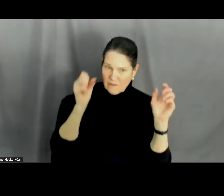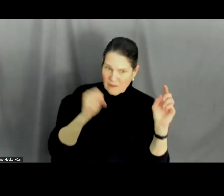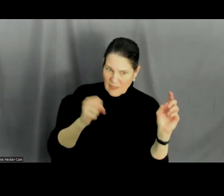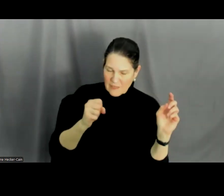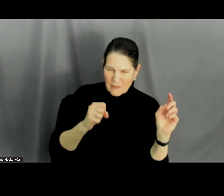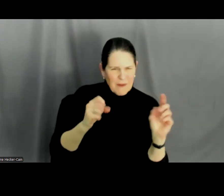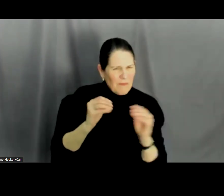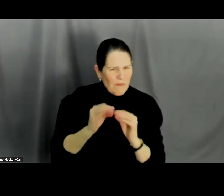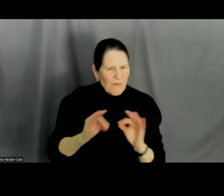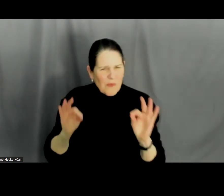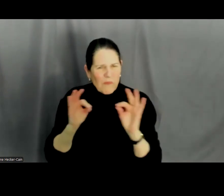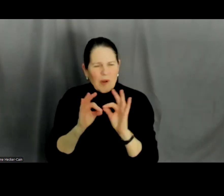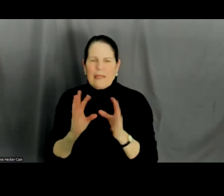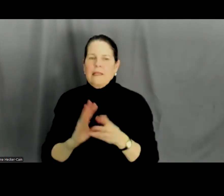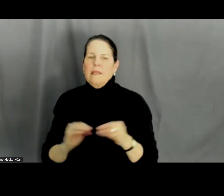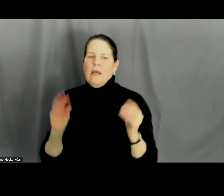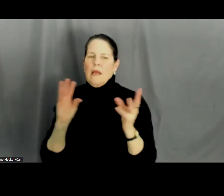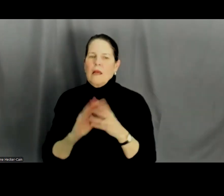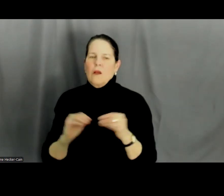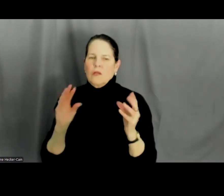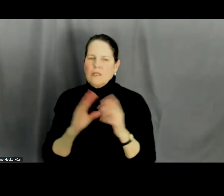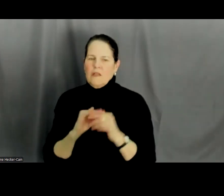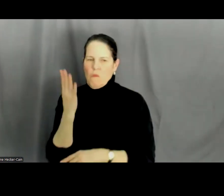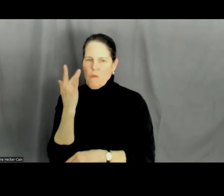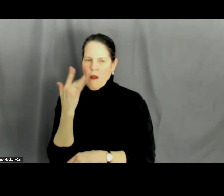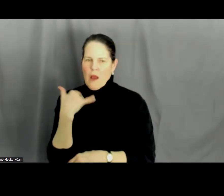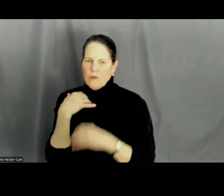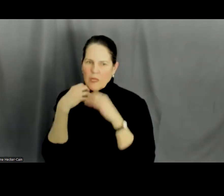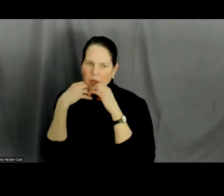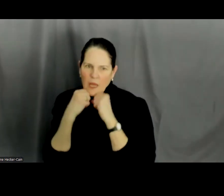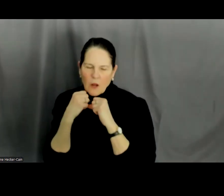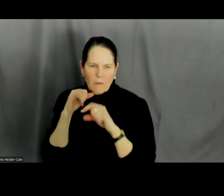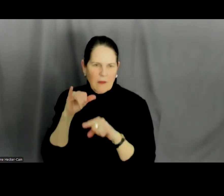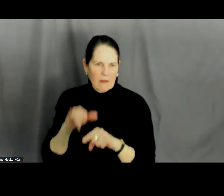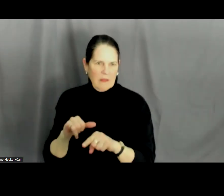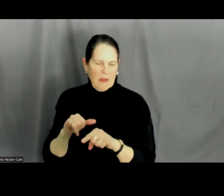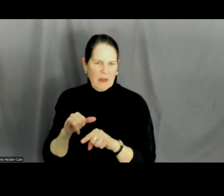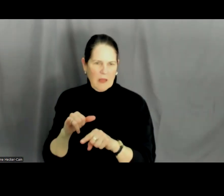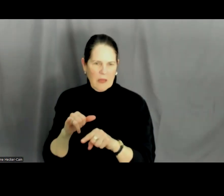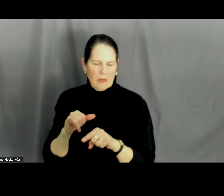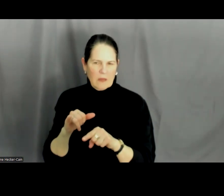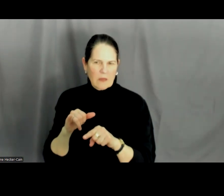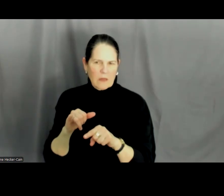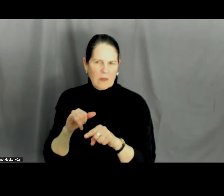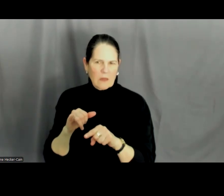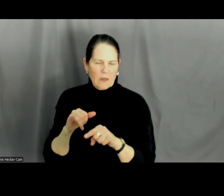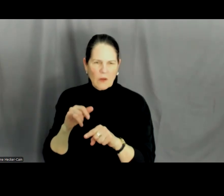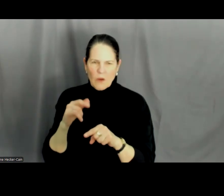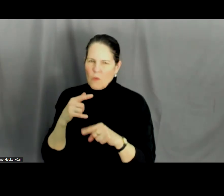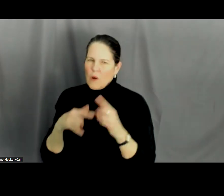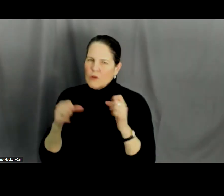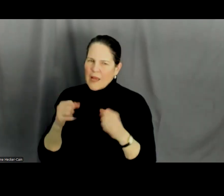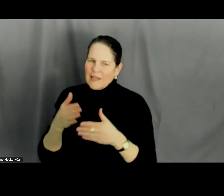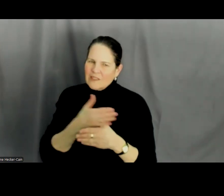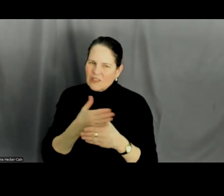more important is that narrative piece of why we should care and what those high level pieces are that we can share. I